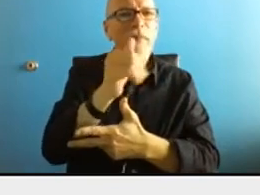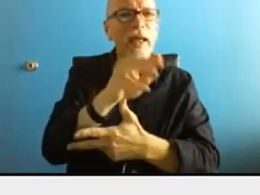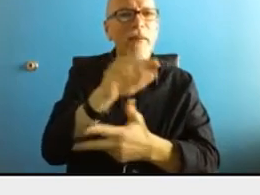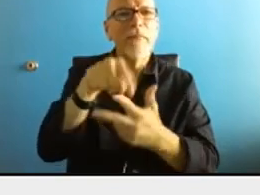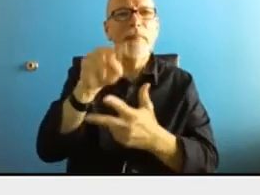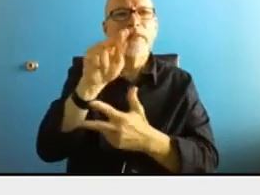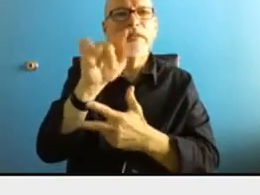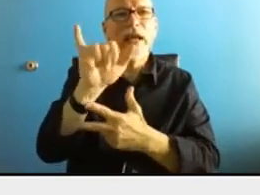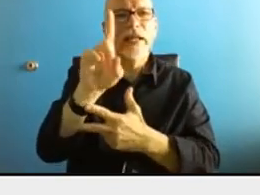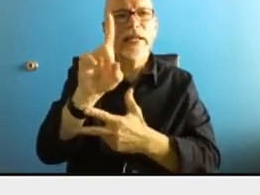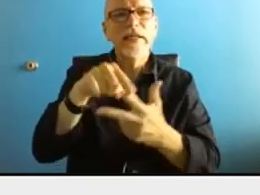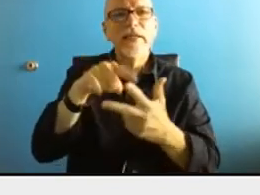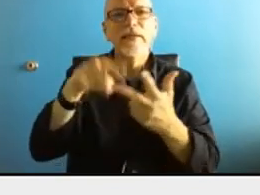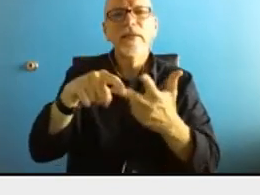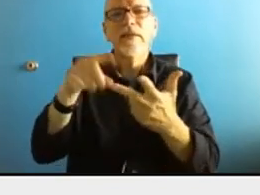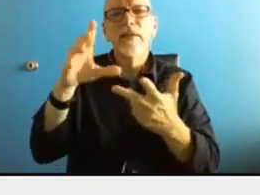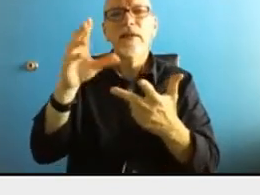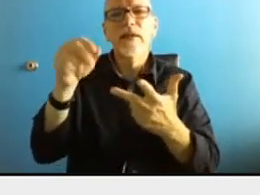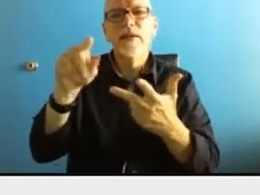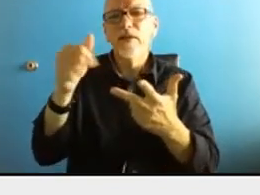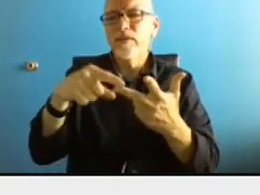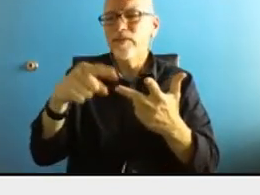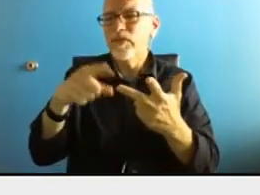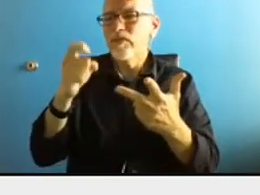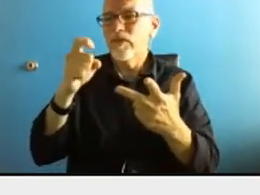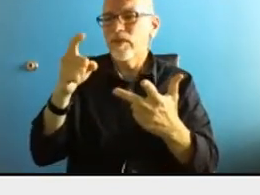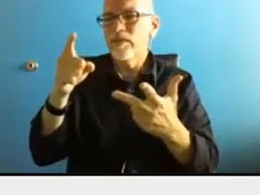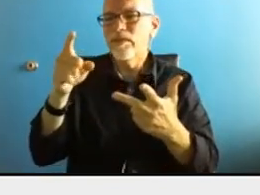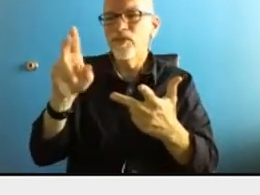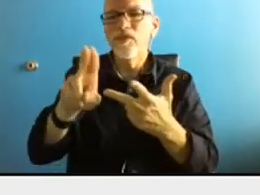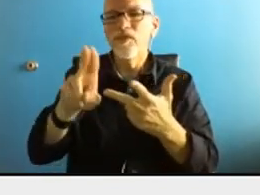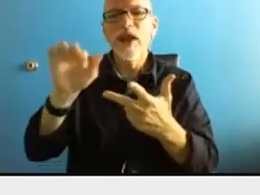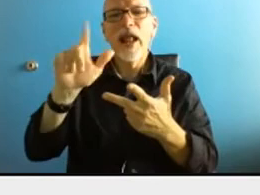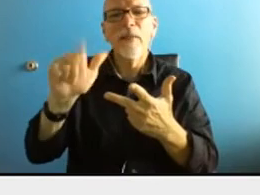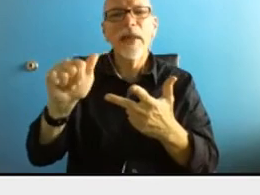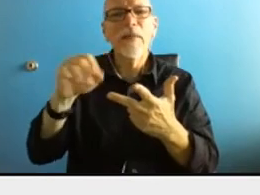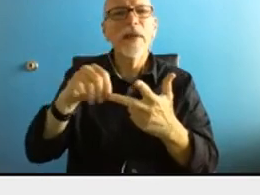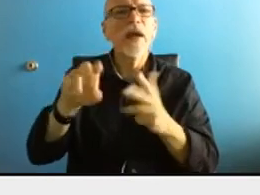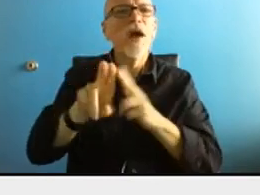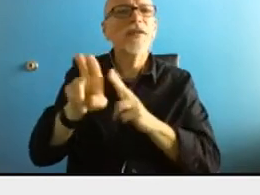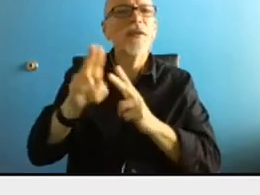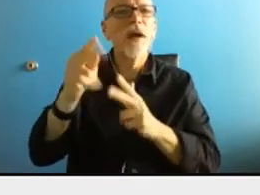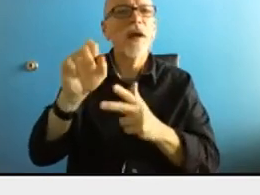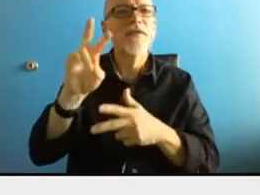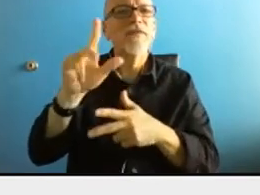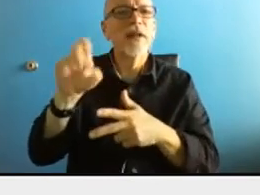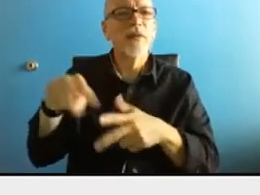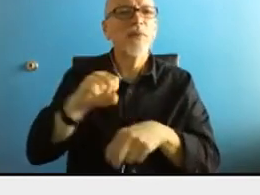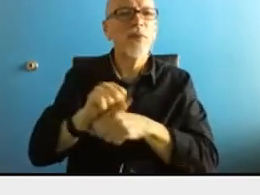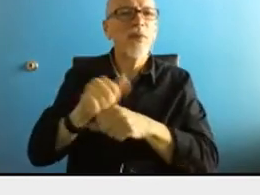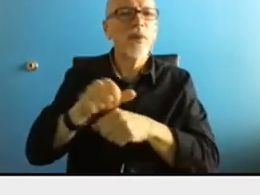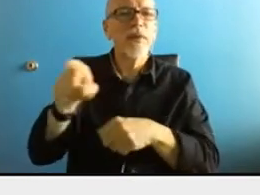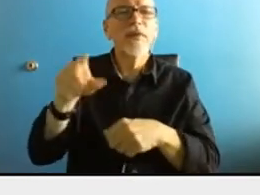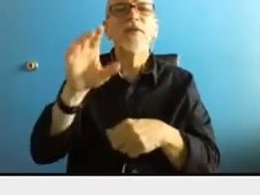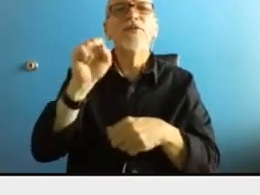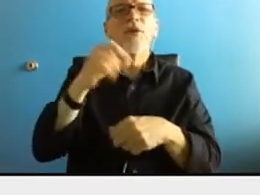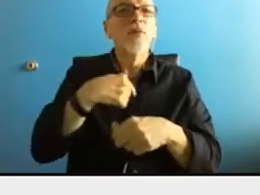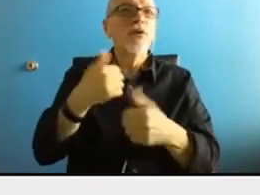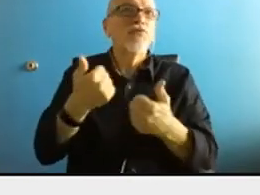NTID, and the other one is from the University of Alabama in Huntsville that we are working with. So we're trying to get